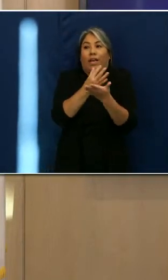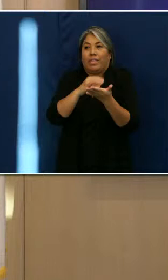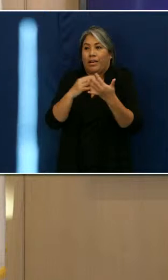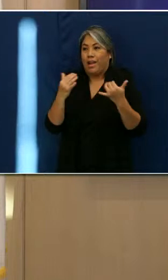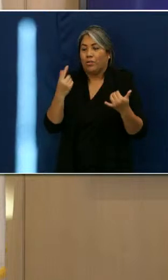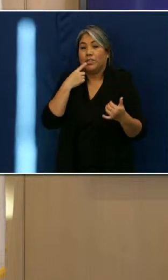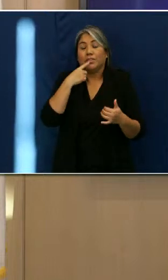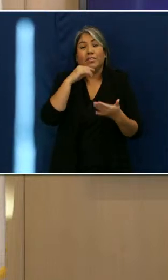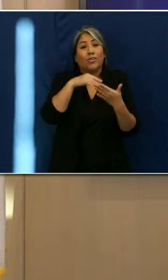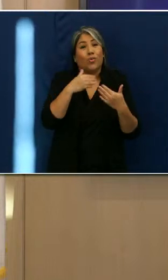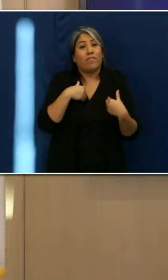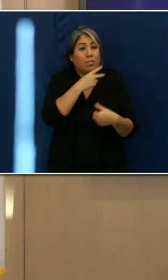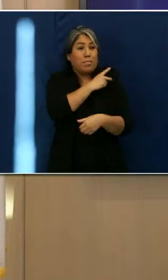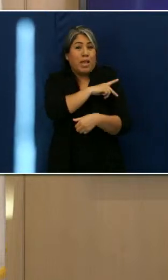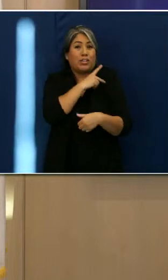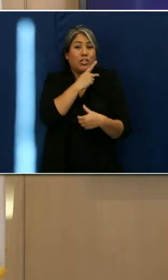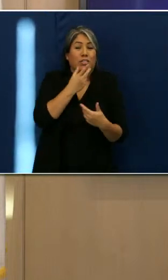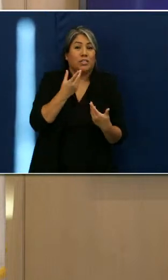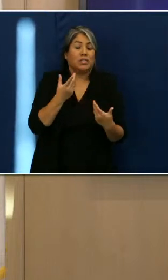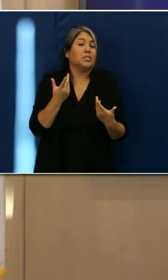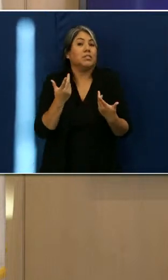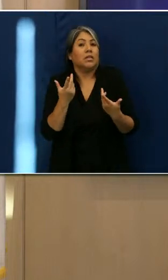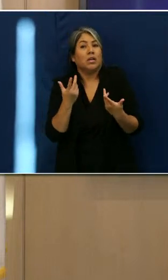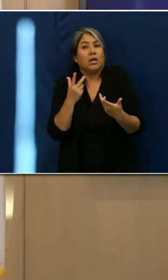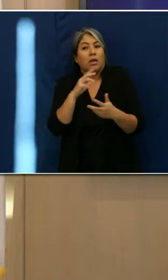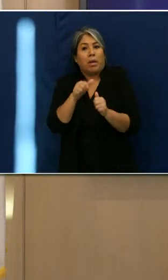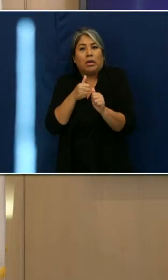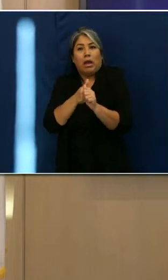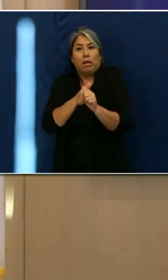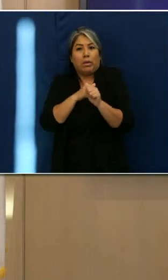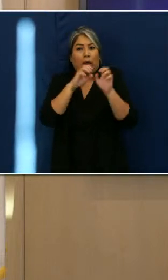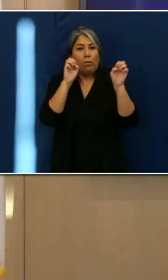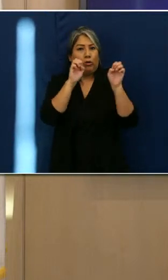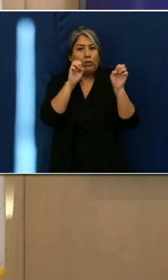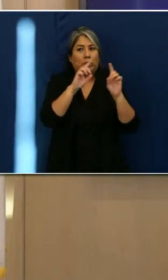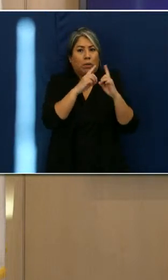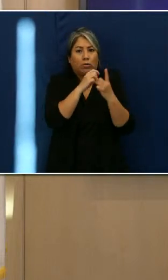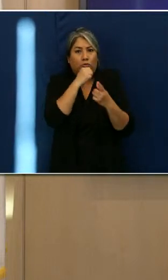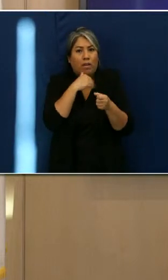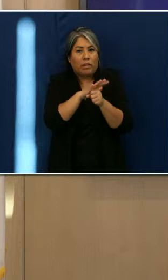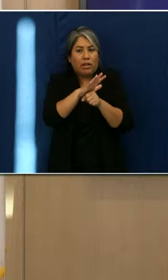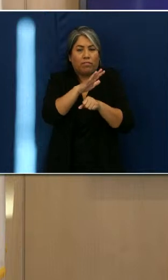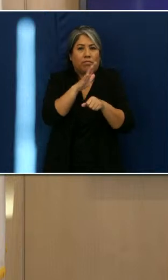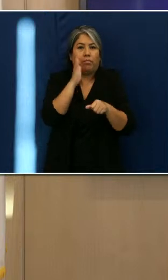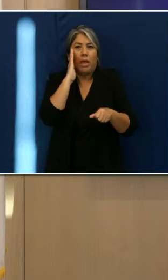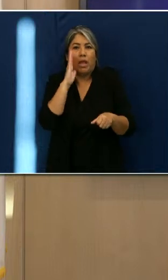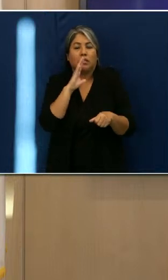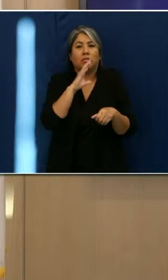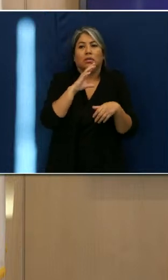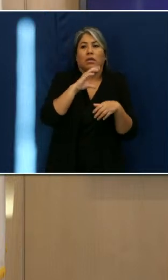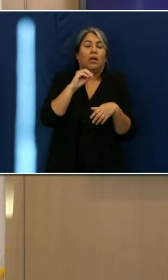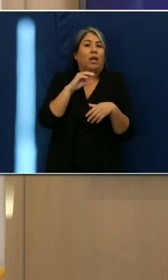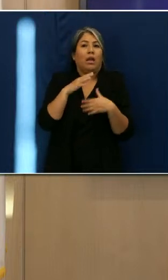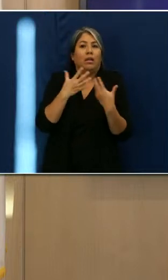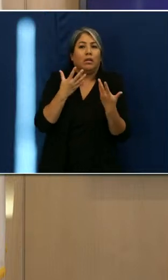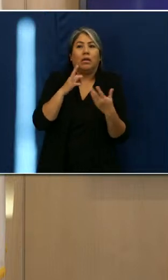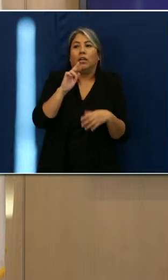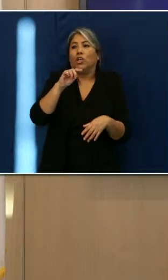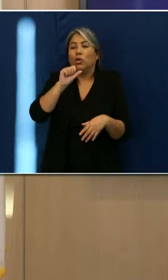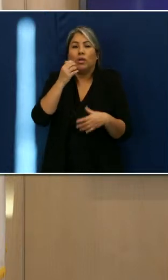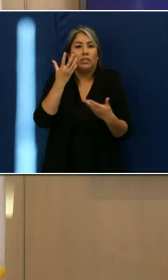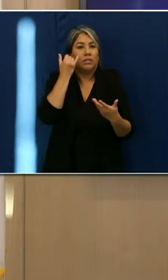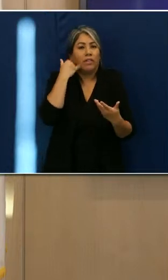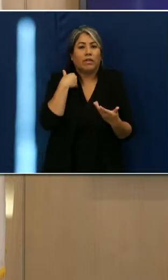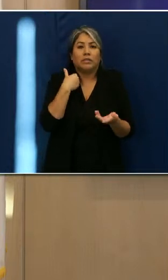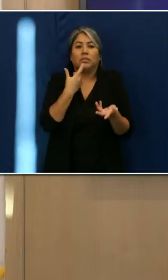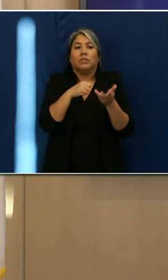you've said you have patients backing up in emergency departments that don't have beds on units, whether it's medical and surgical